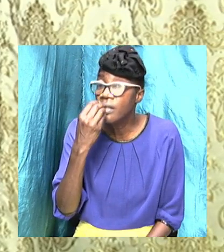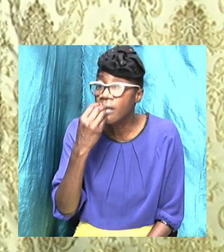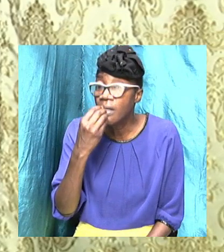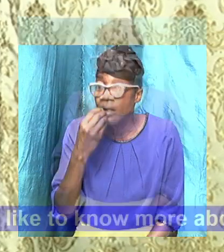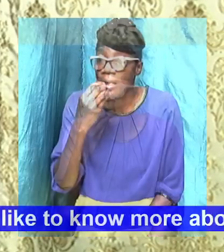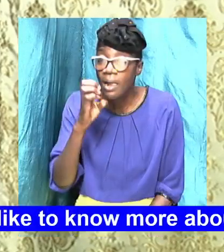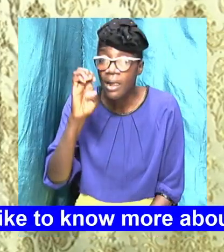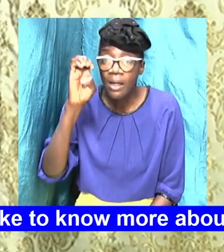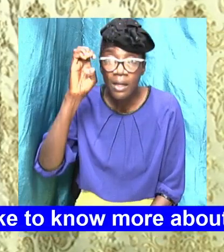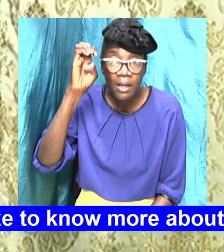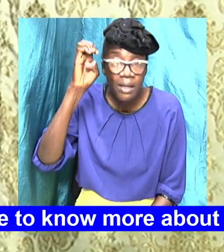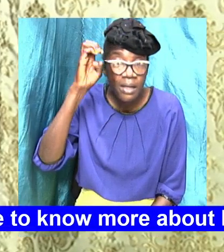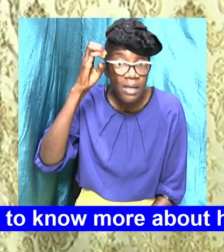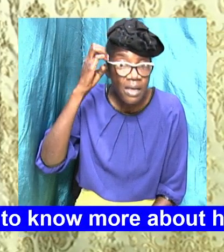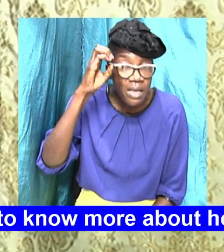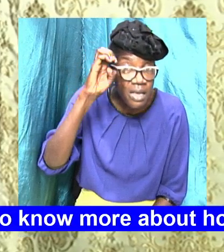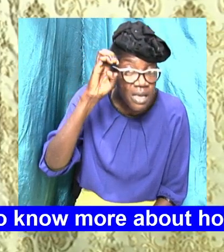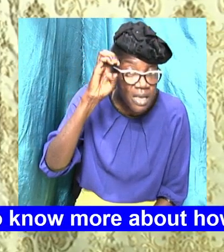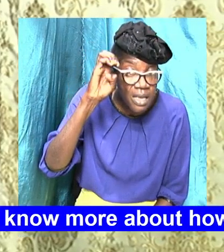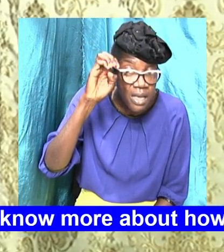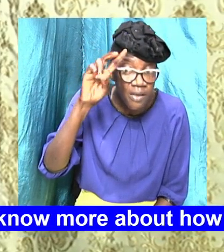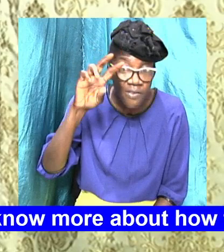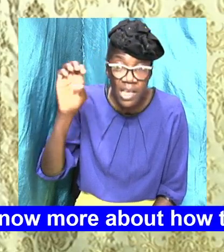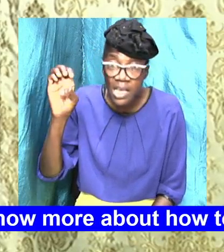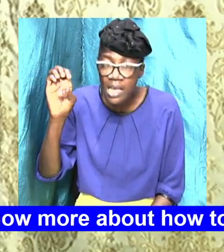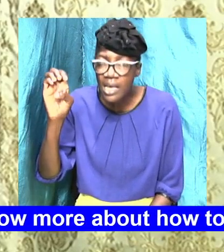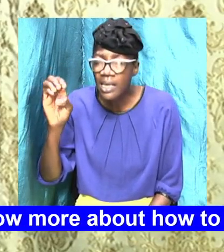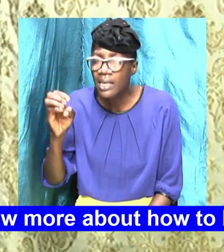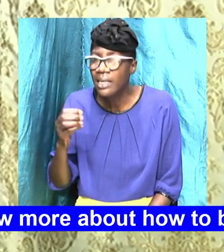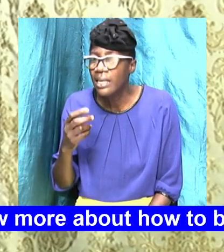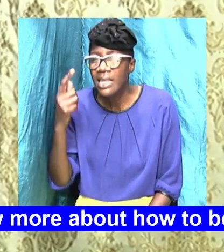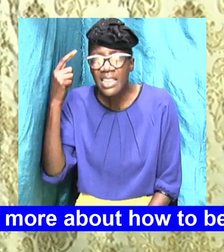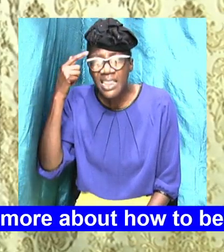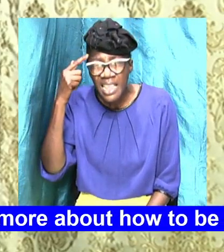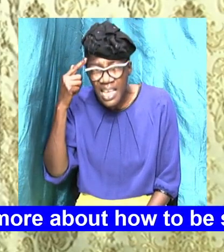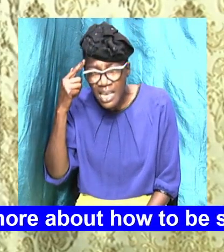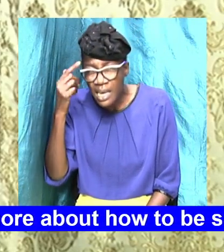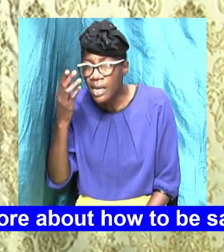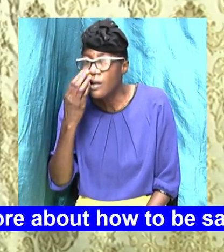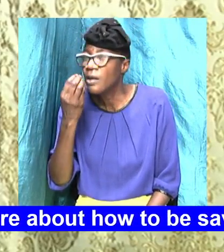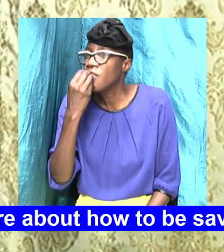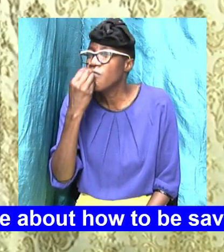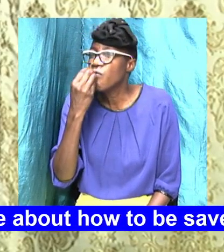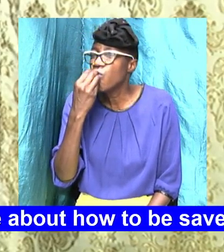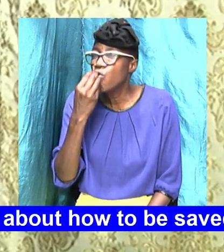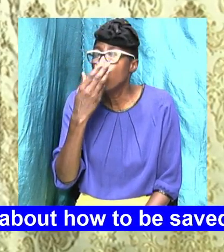perceived that the fruit was good for food, pleasing to her, the eyes,